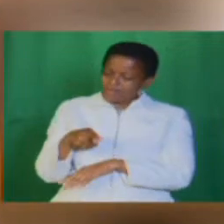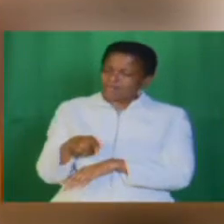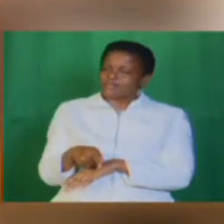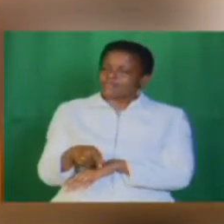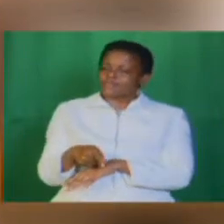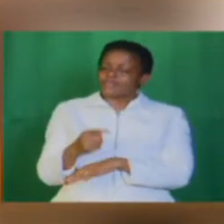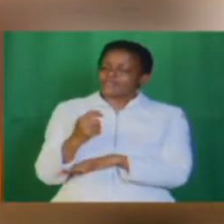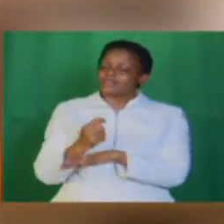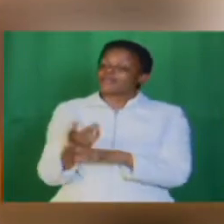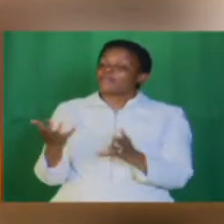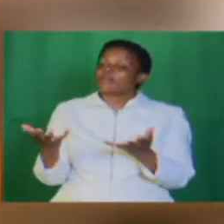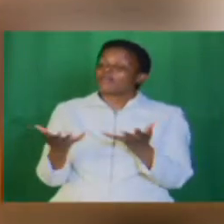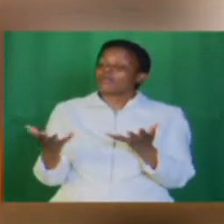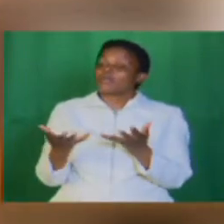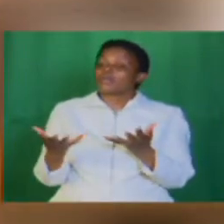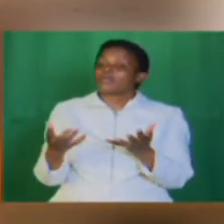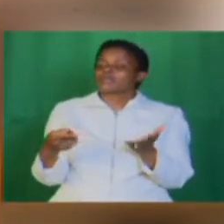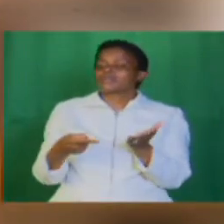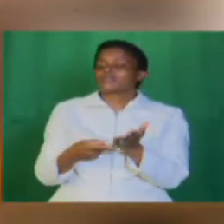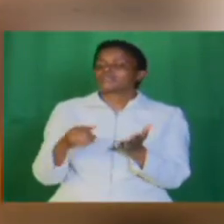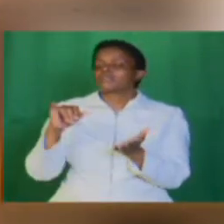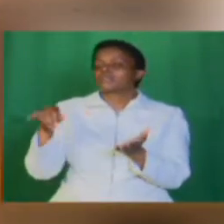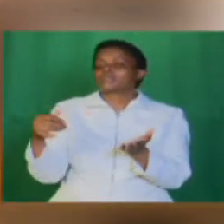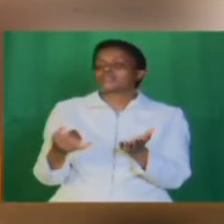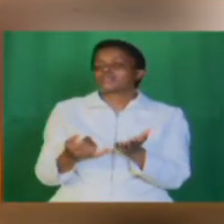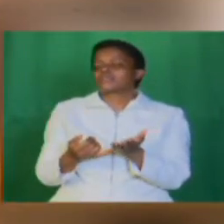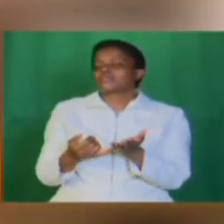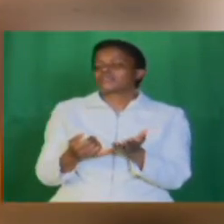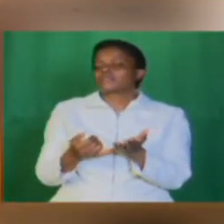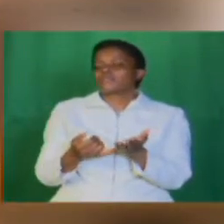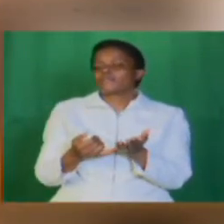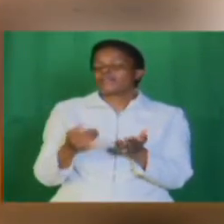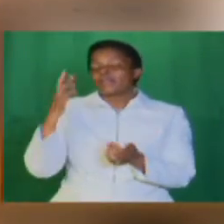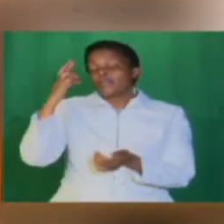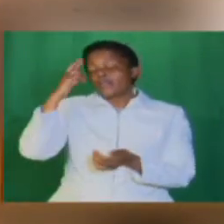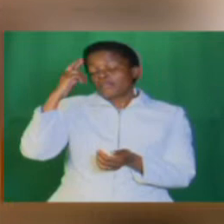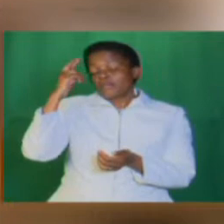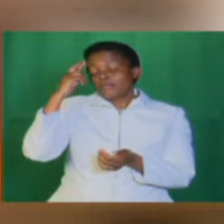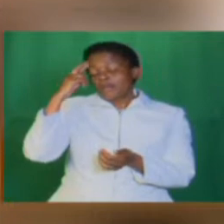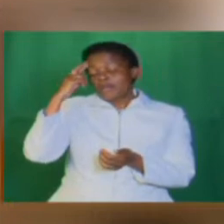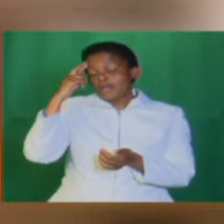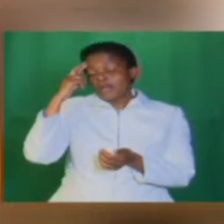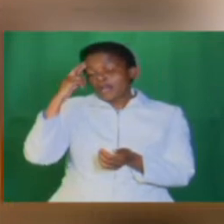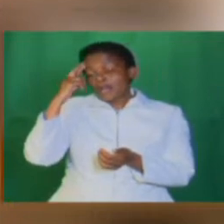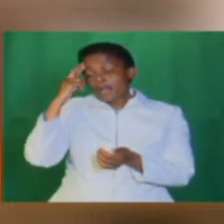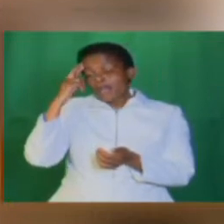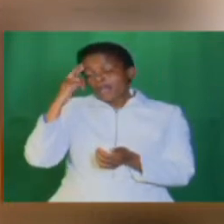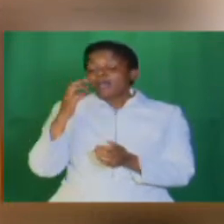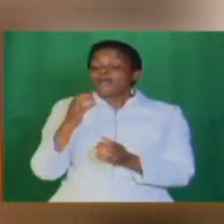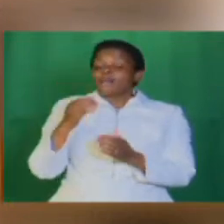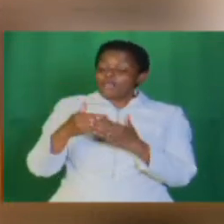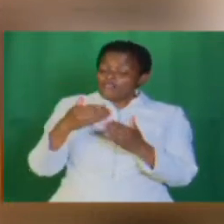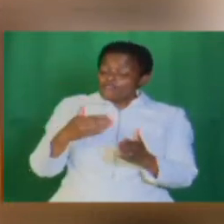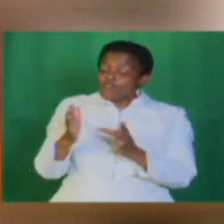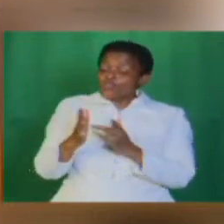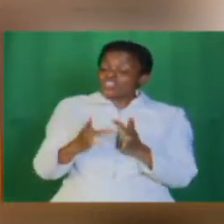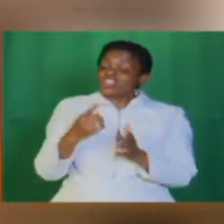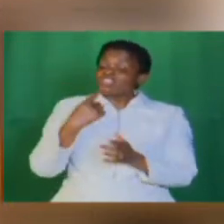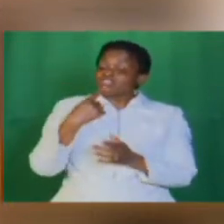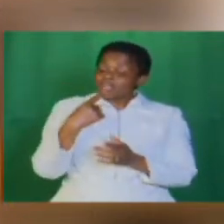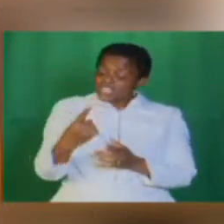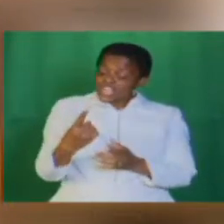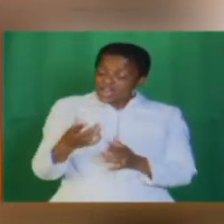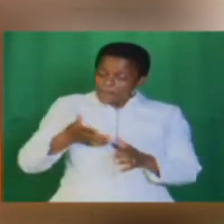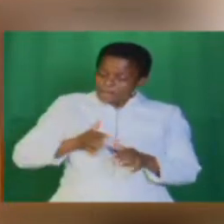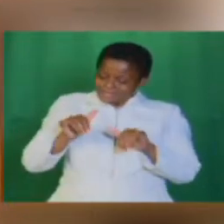in Jerusalem. Remember, these people were given instructions to do what? To stay in Jerusalem. So they